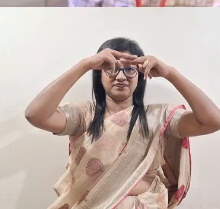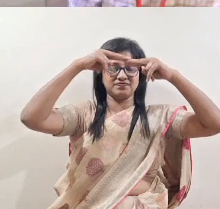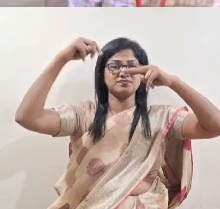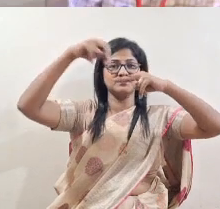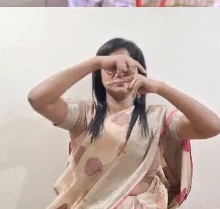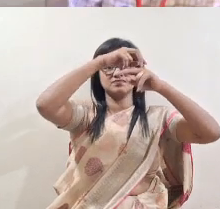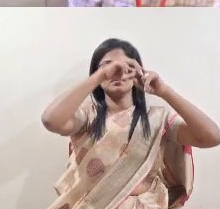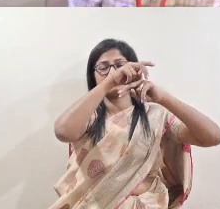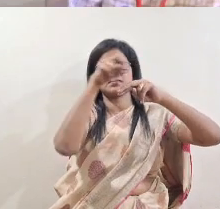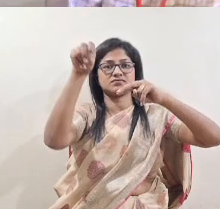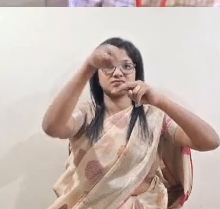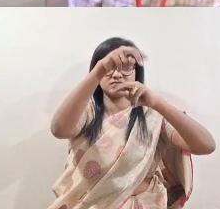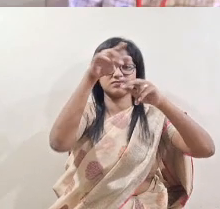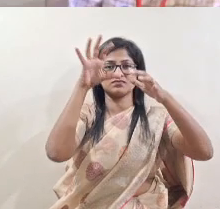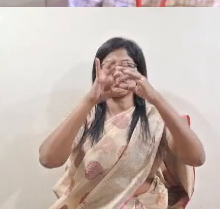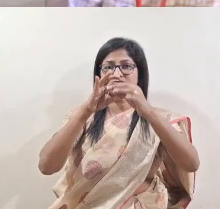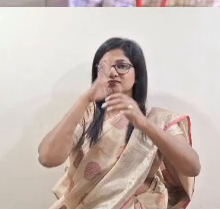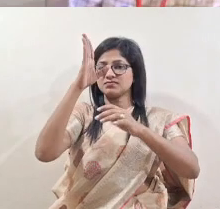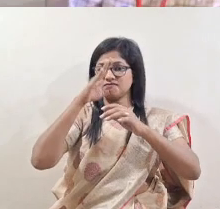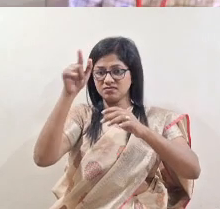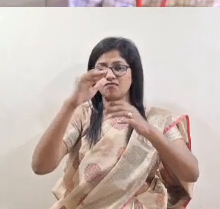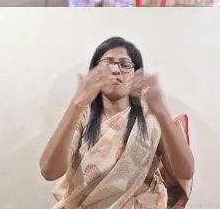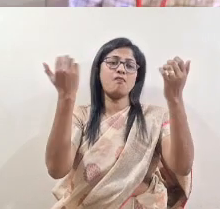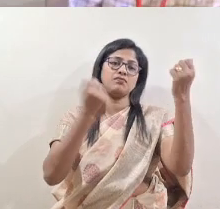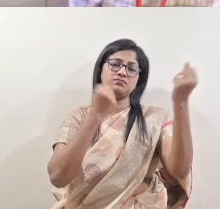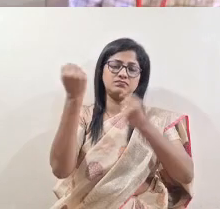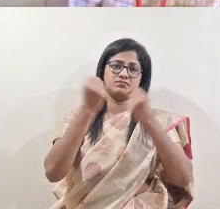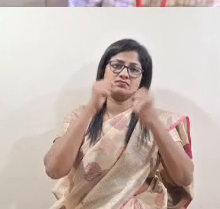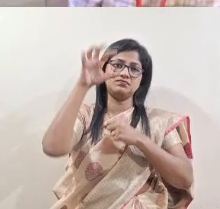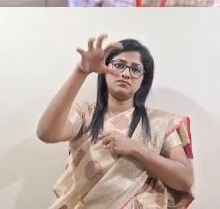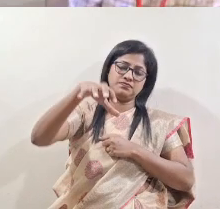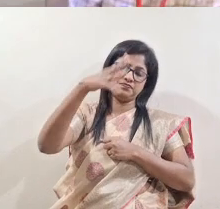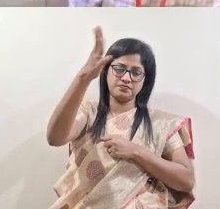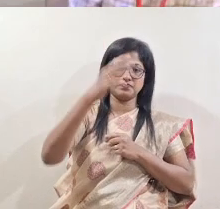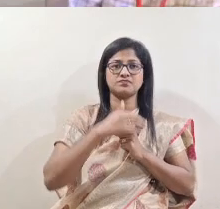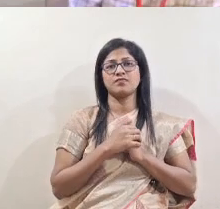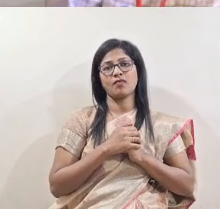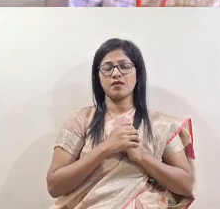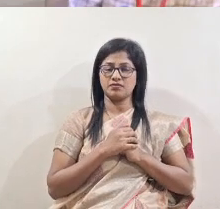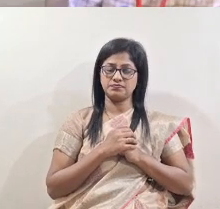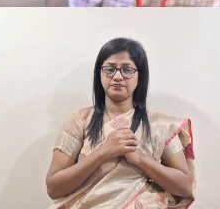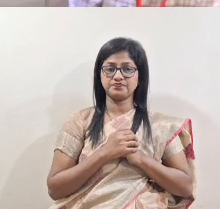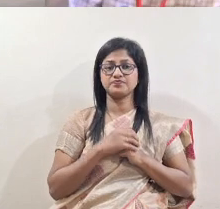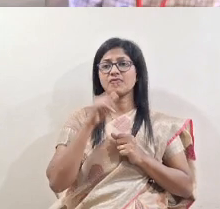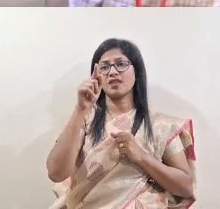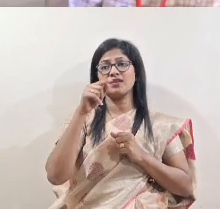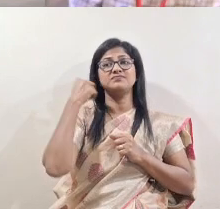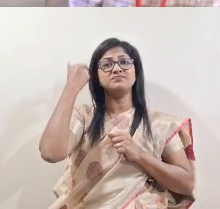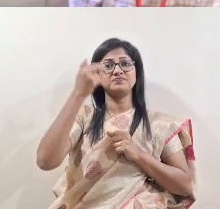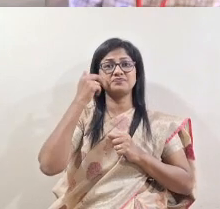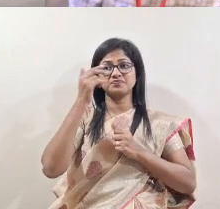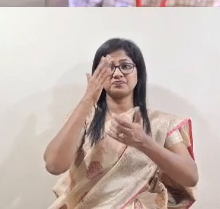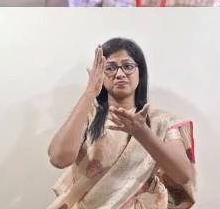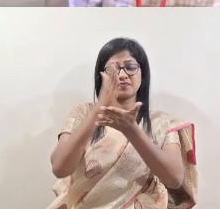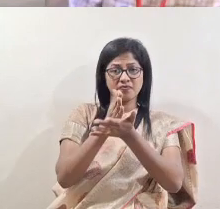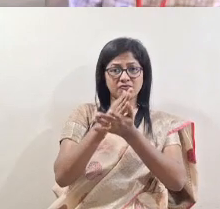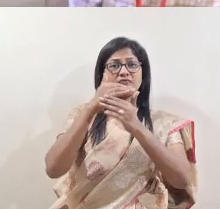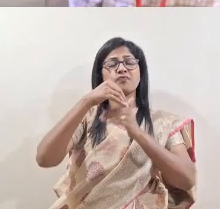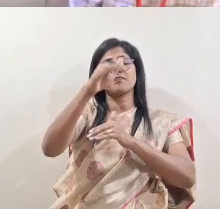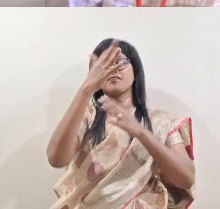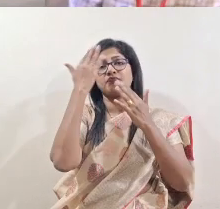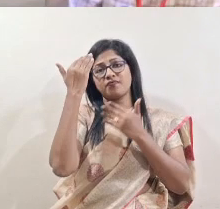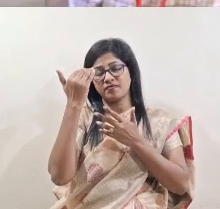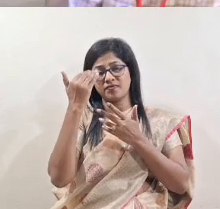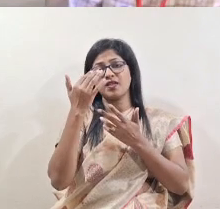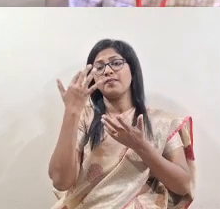connecting a railway station or a bus station like that. Okay, what are the reasons a person could pause and go? One is